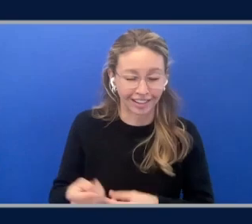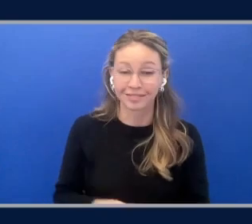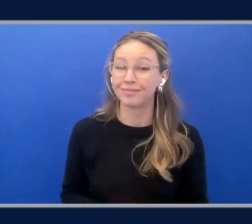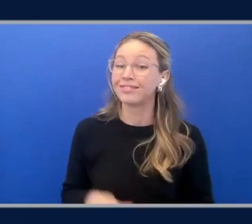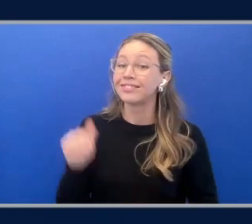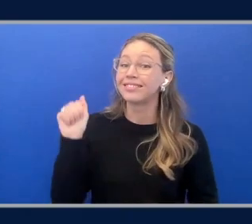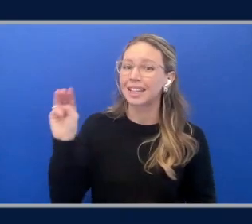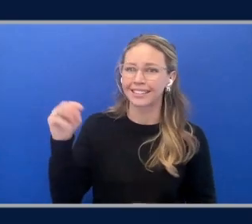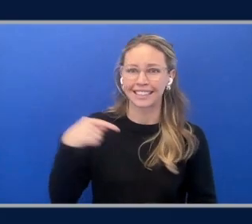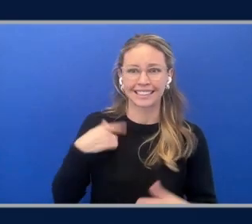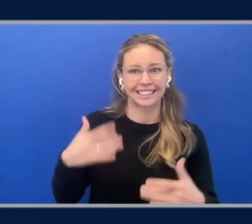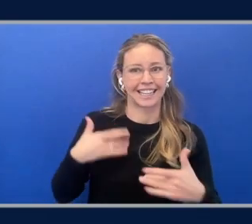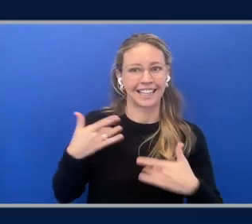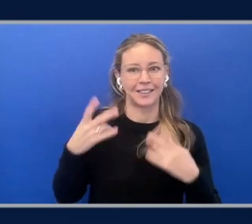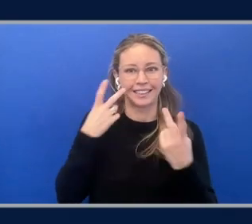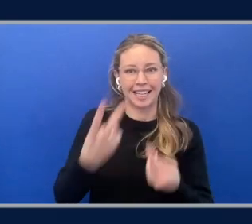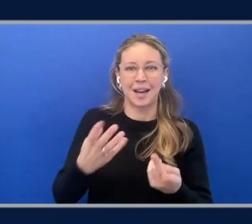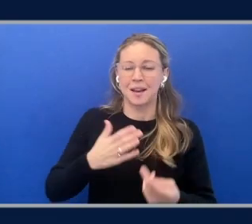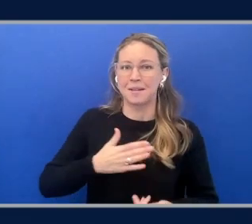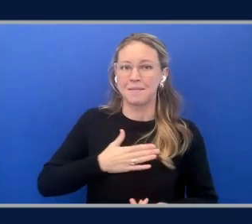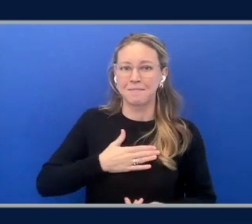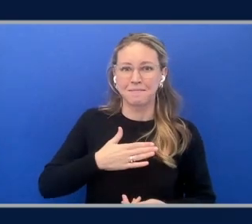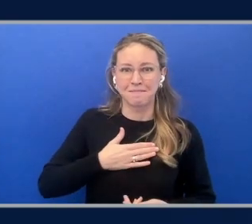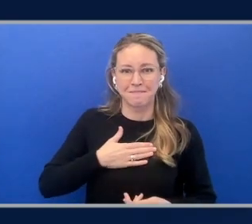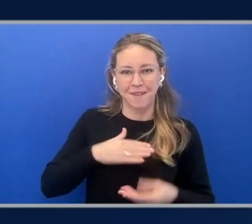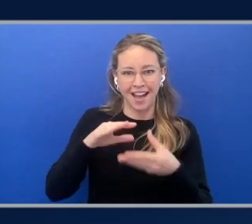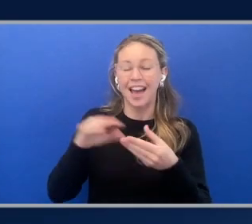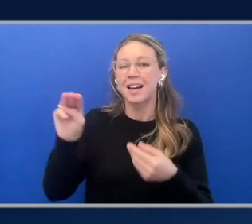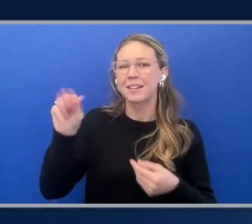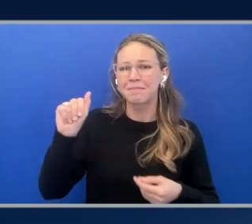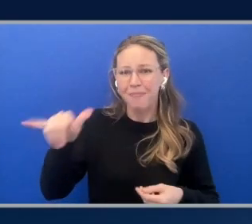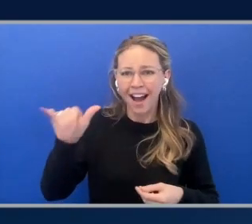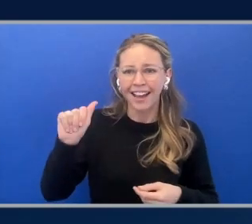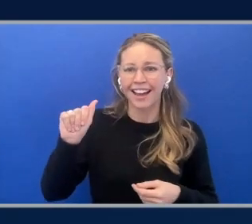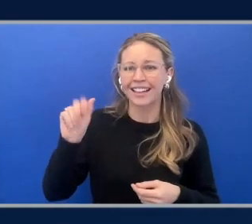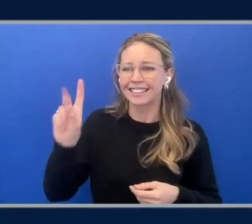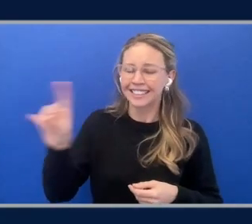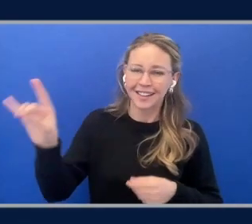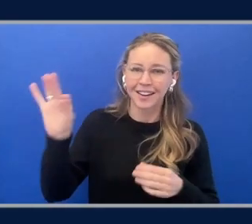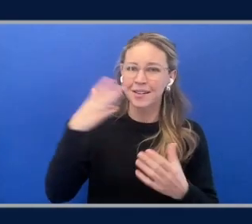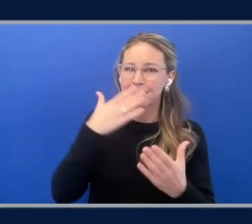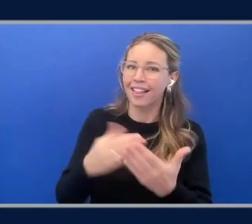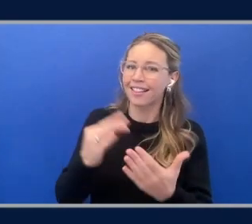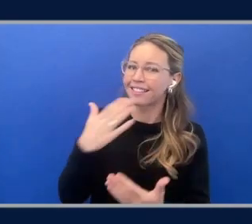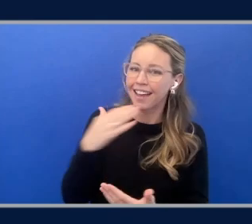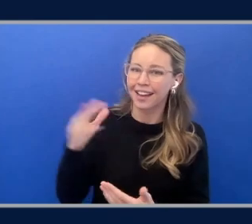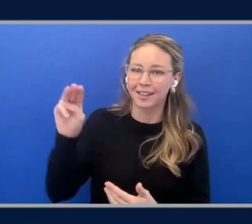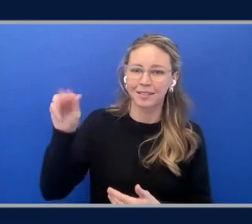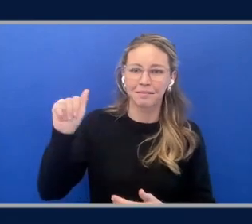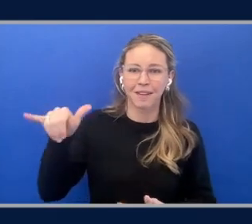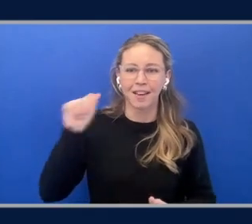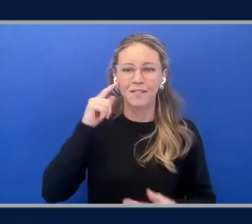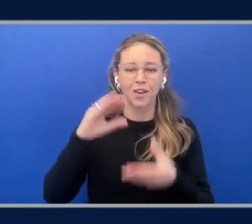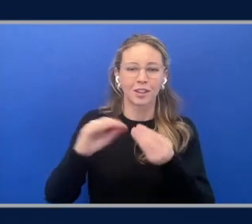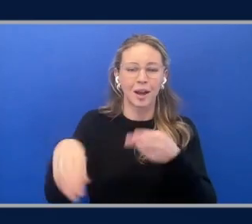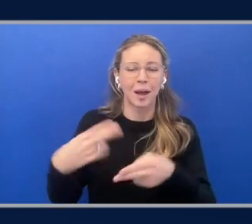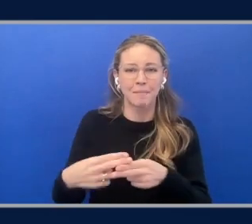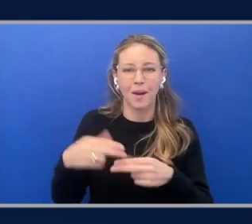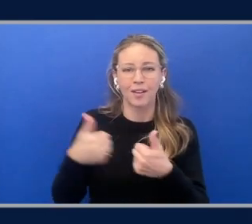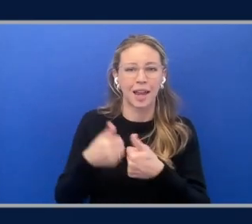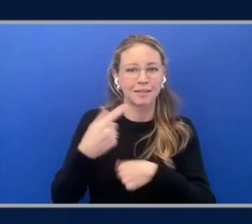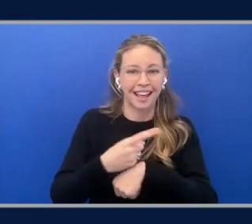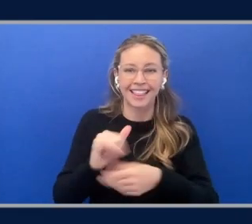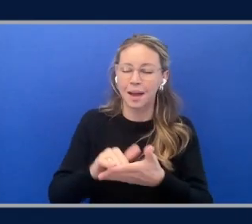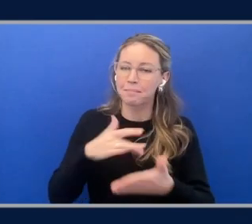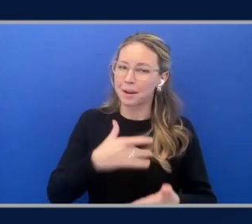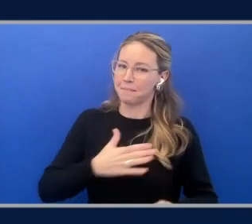to see Maya. You did so well. That was incredible, Maya. Thank you for talking to the people about game day. That's usually my